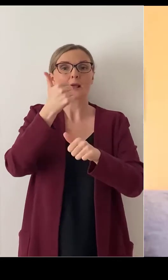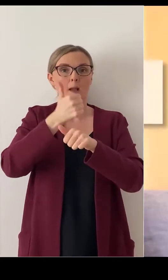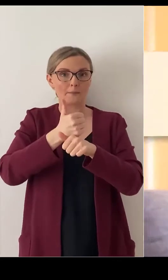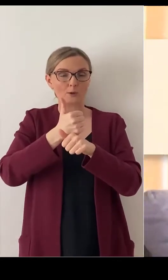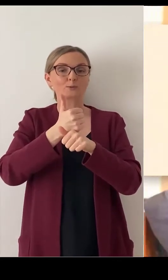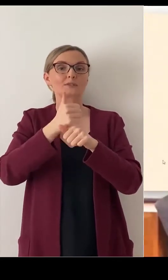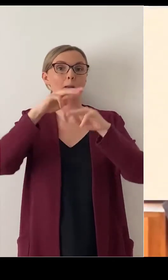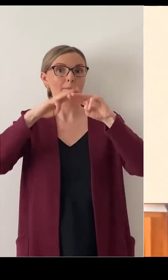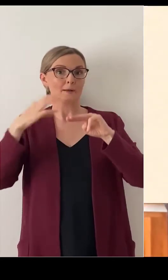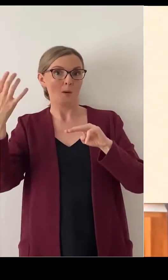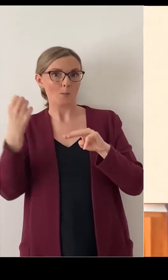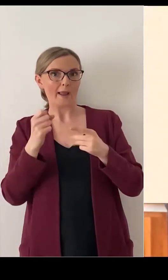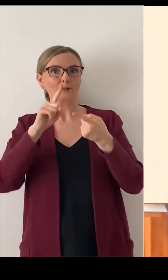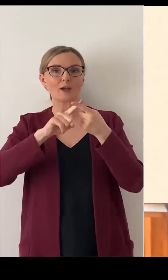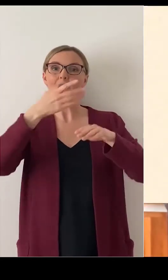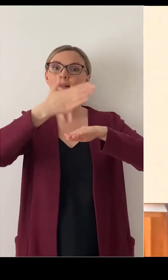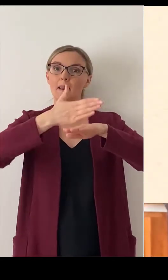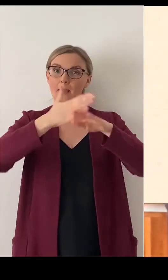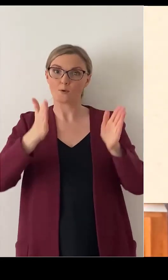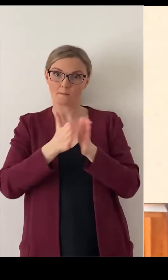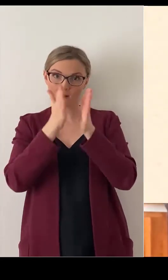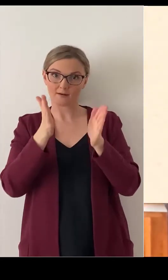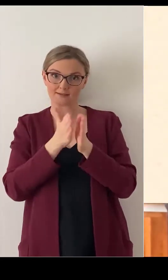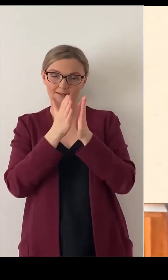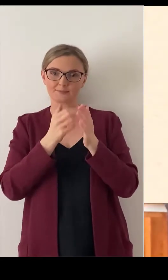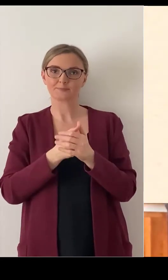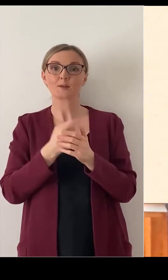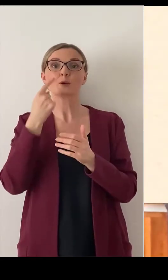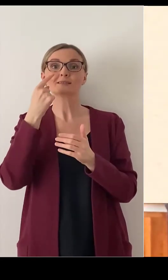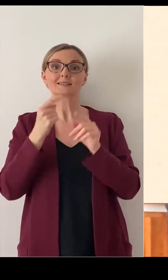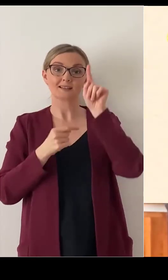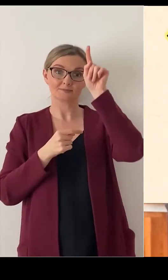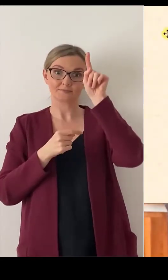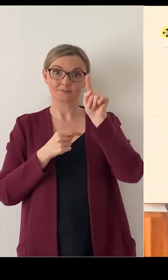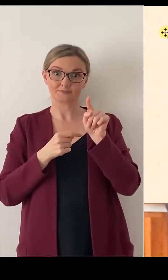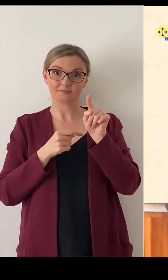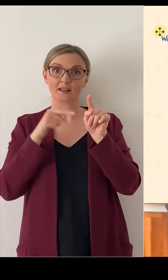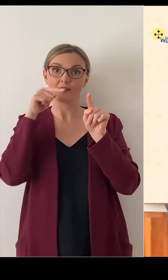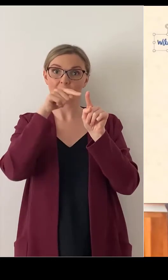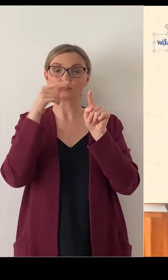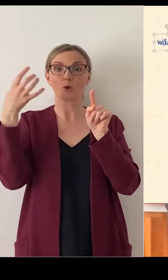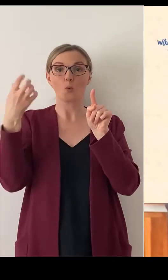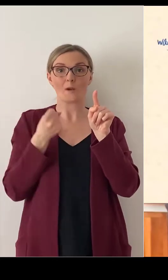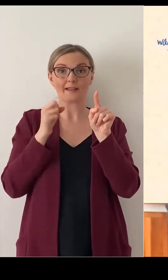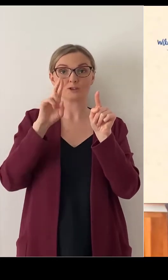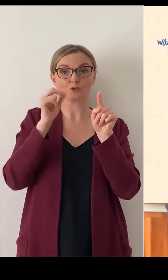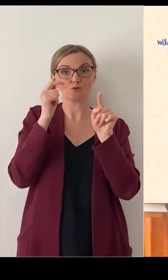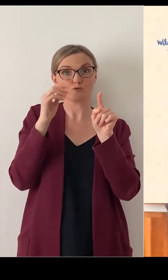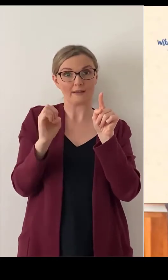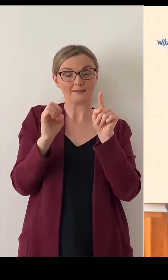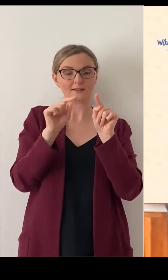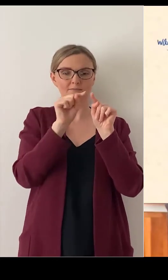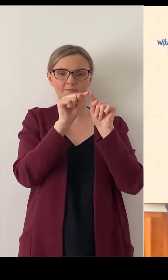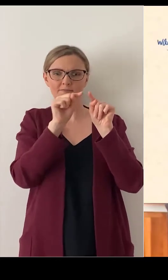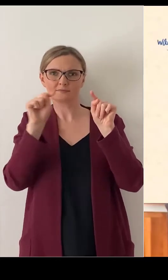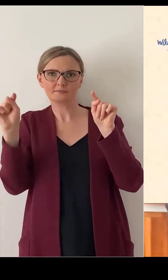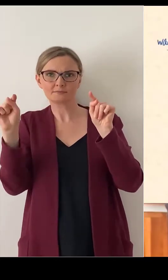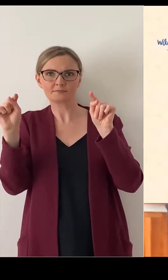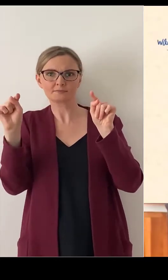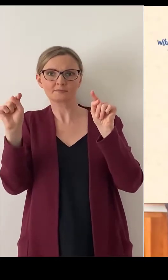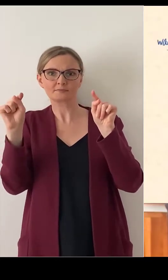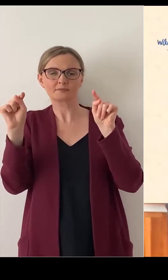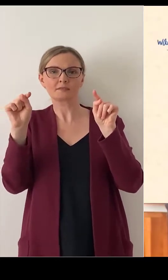using graphs. On the vertical axis, I have the wage rate. And on the horizontal axis, I have